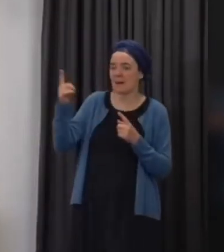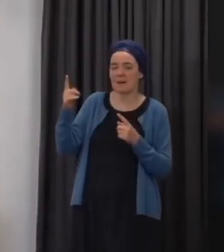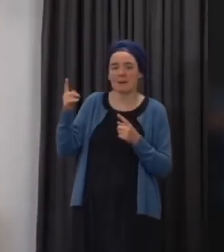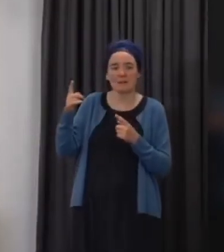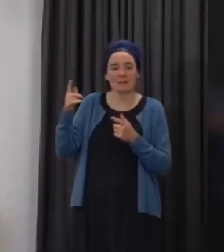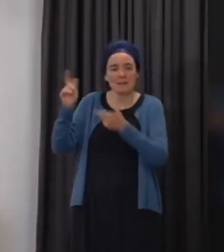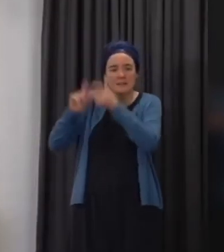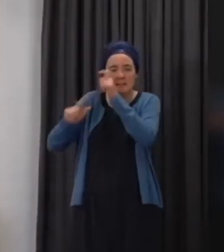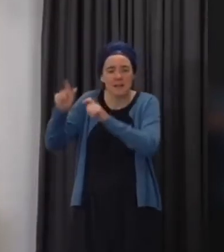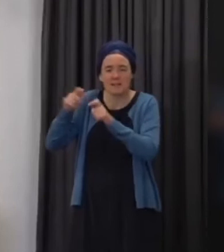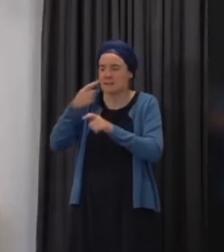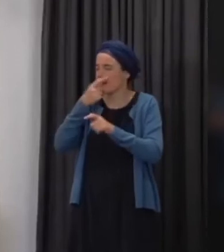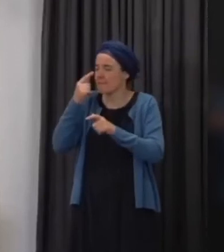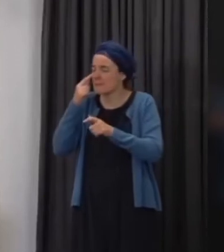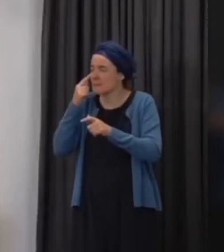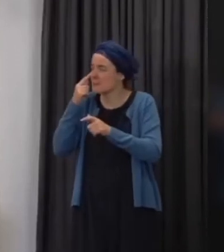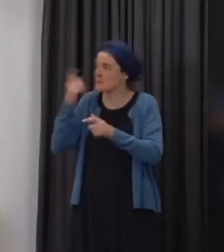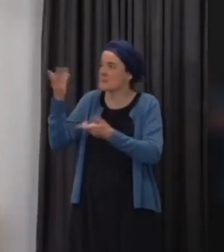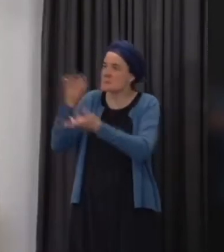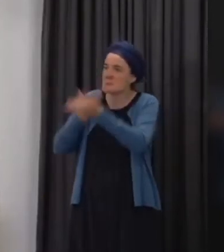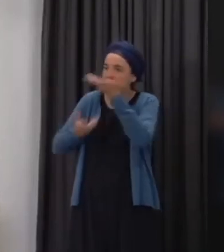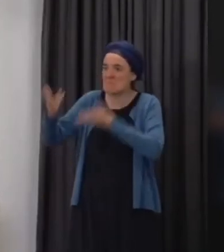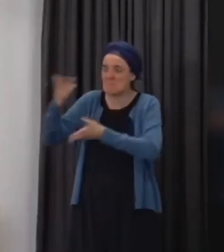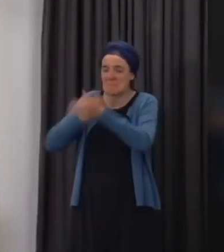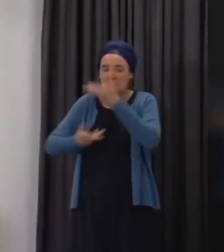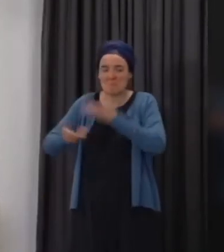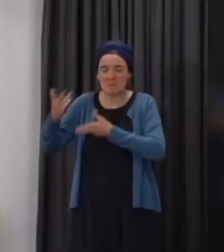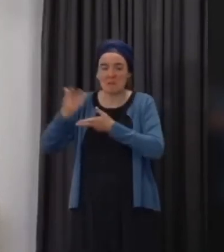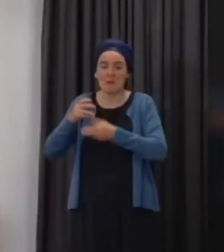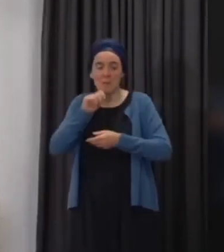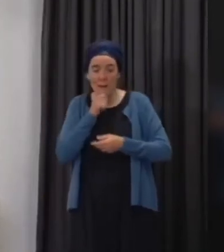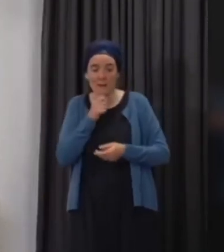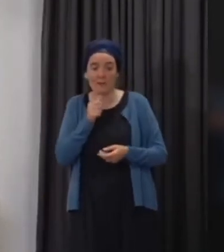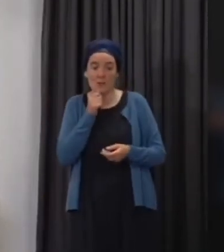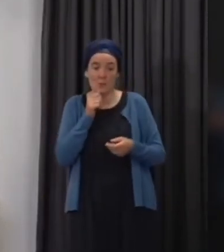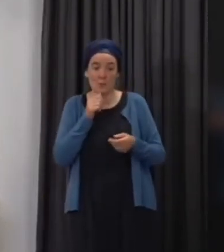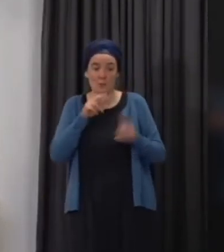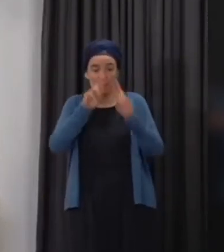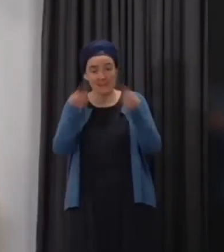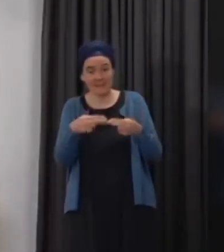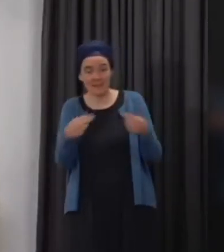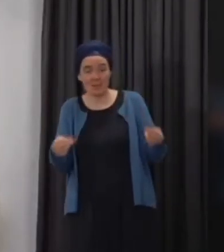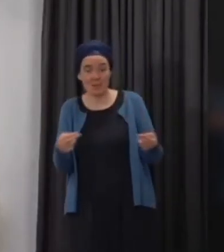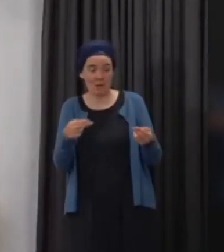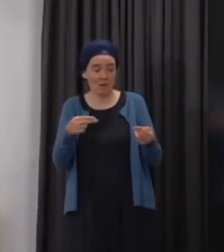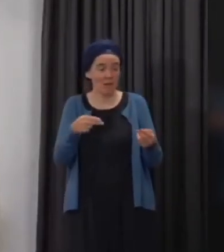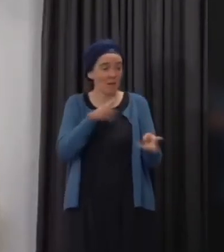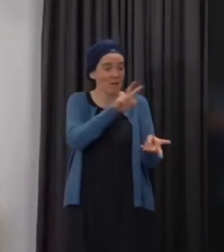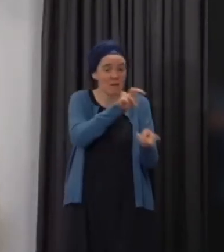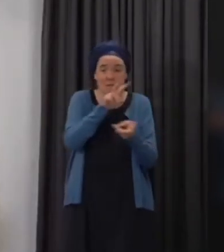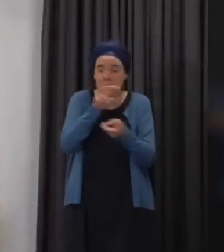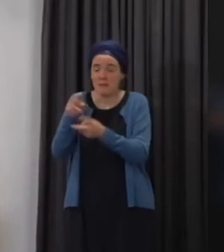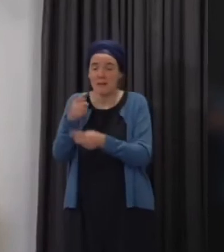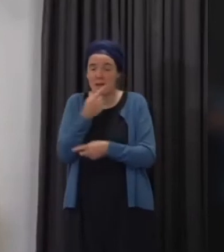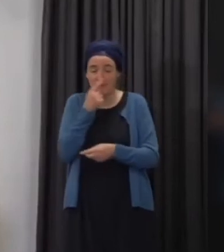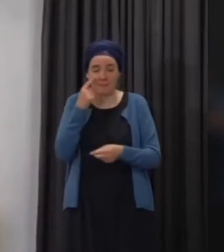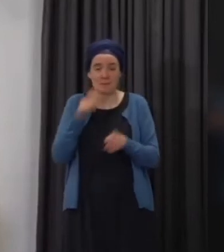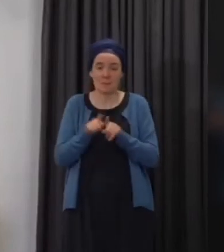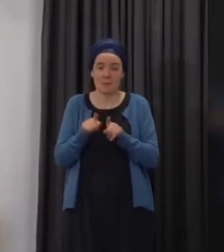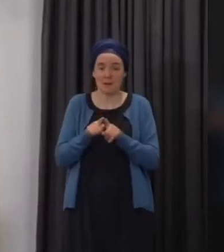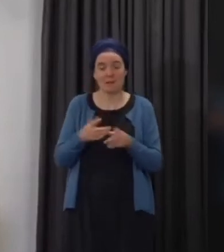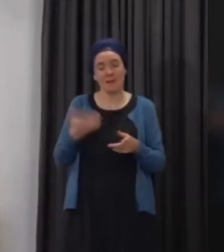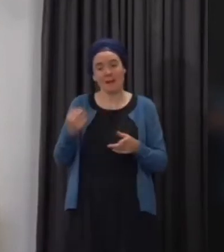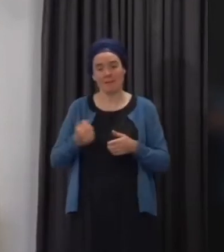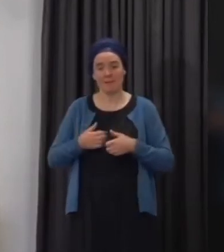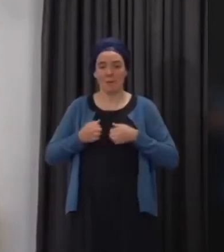the world as well. What I've published today is a consensus statement from our own technical advisory group that helped underpin